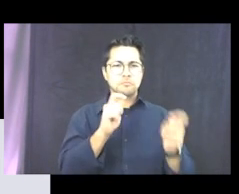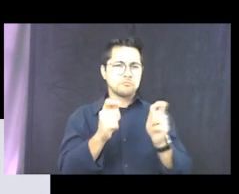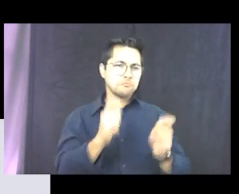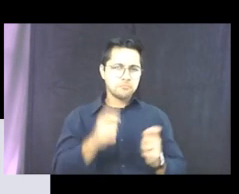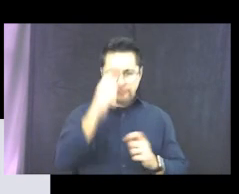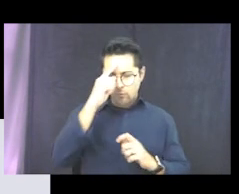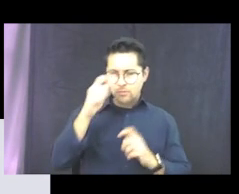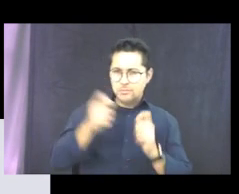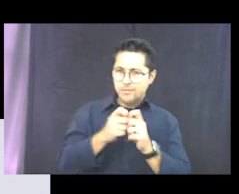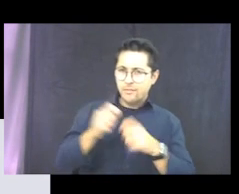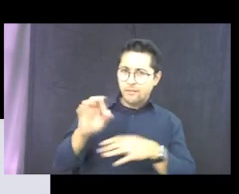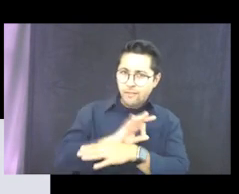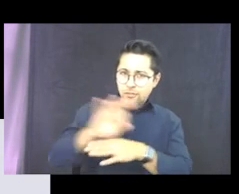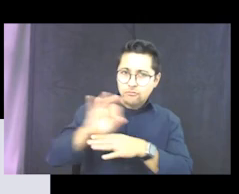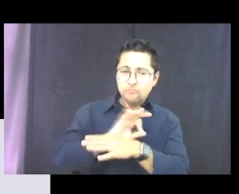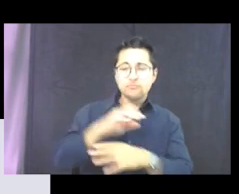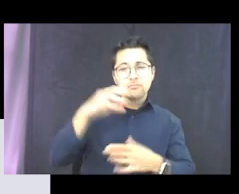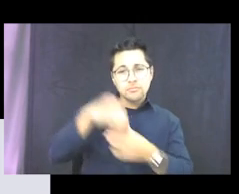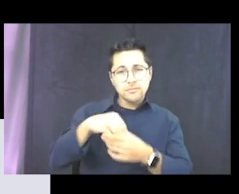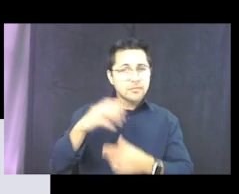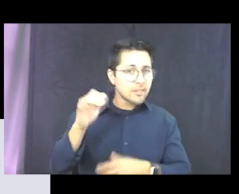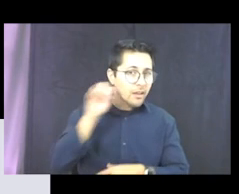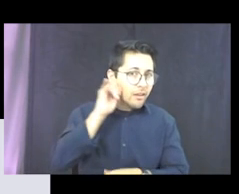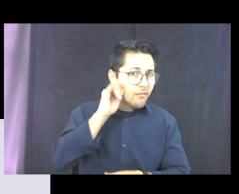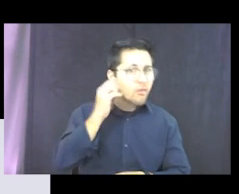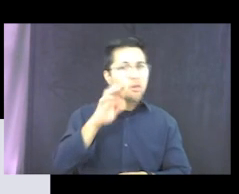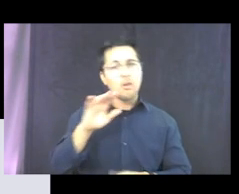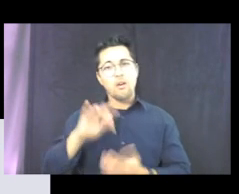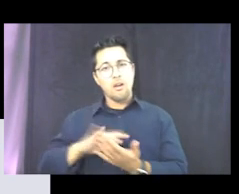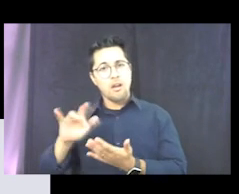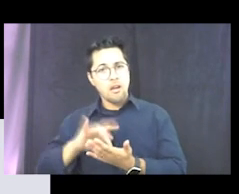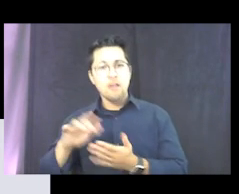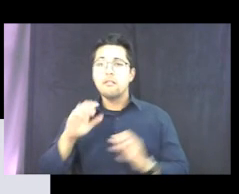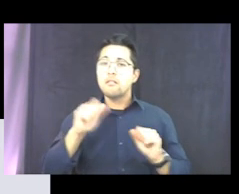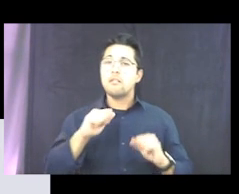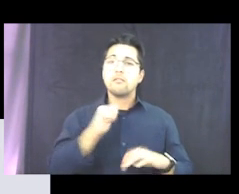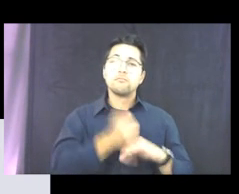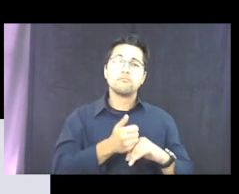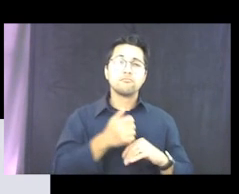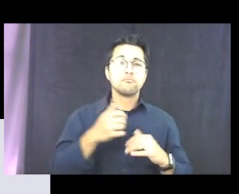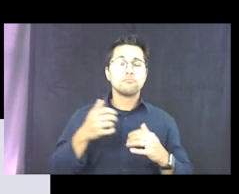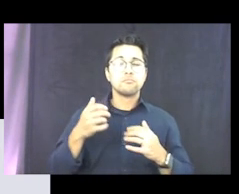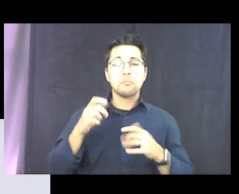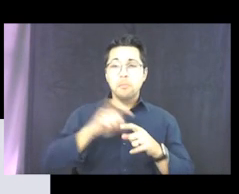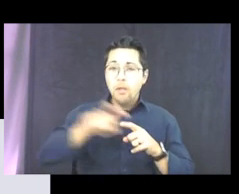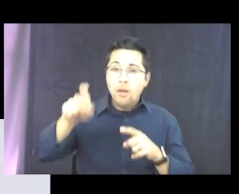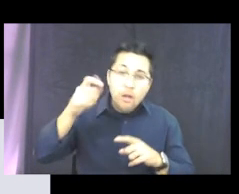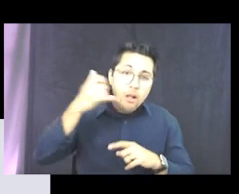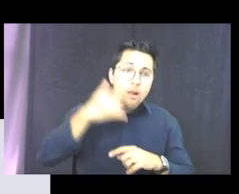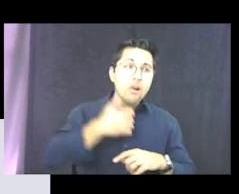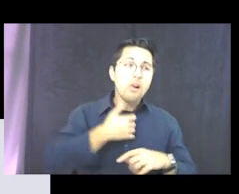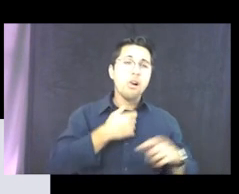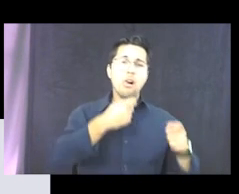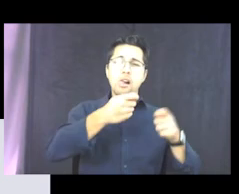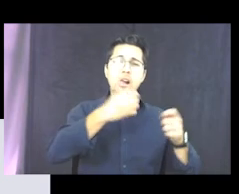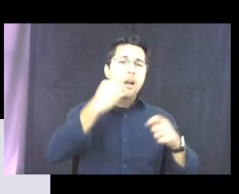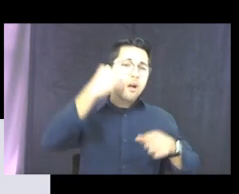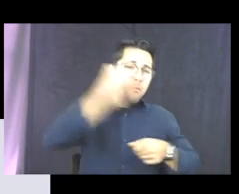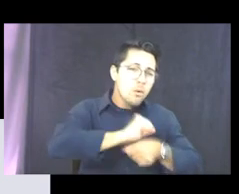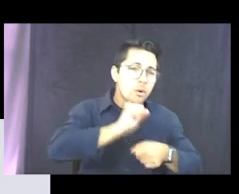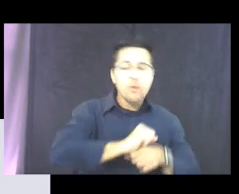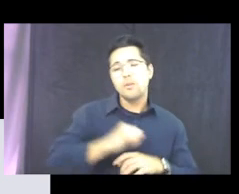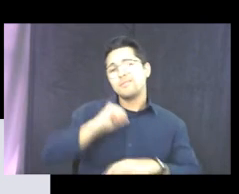particular functions within the iPhone or iPad. Users can quickly place phone calls, manage their homework, set